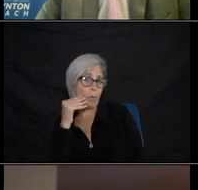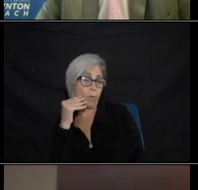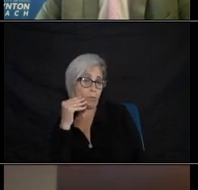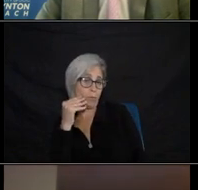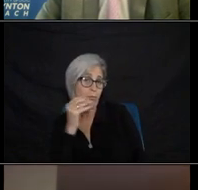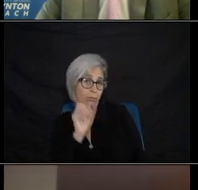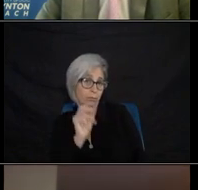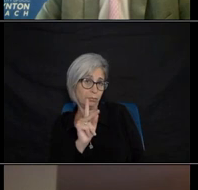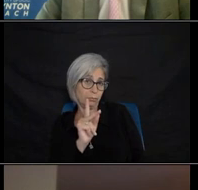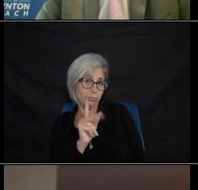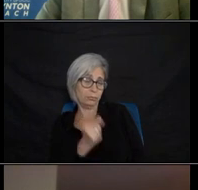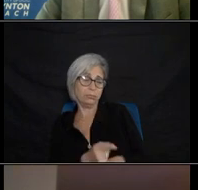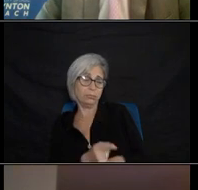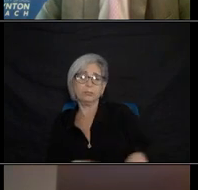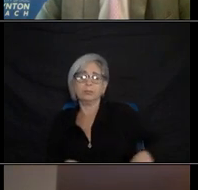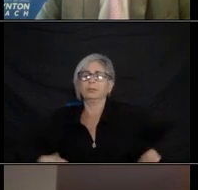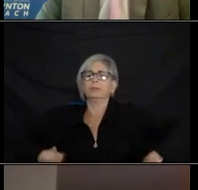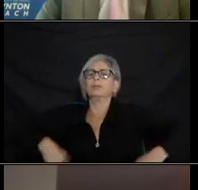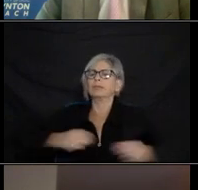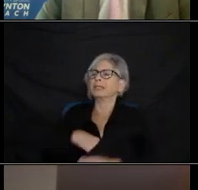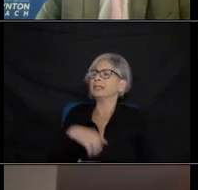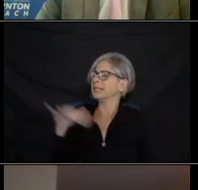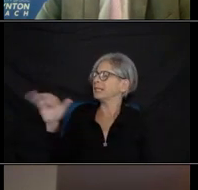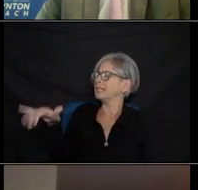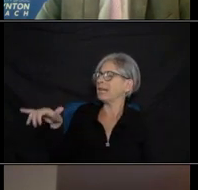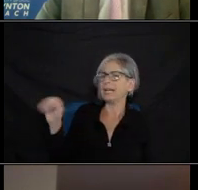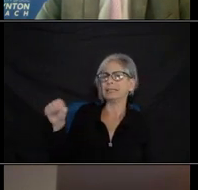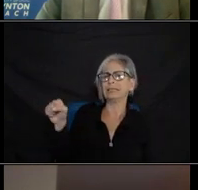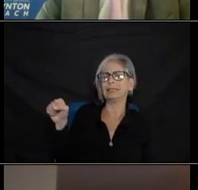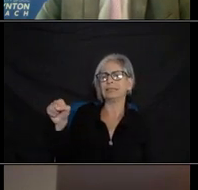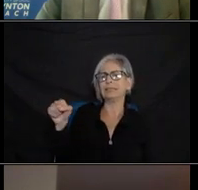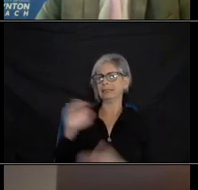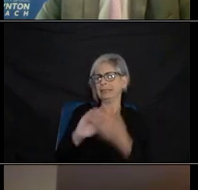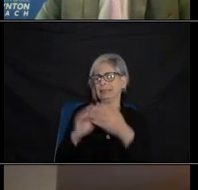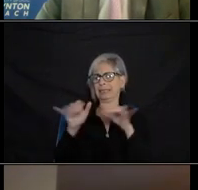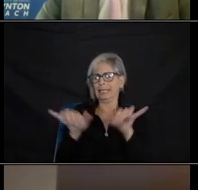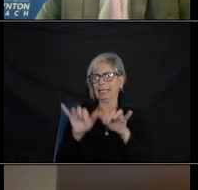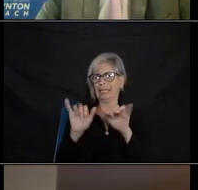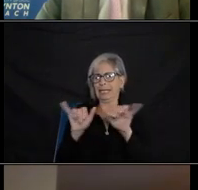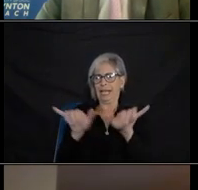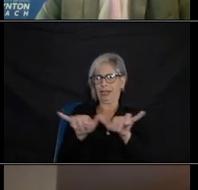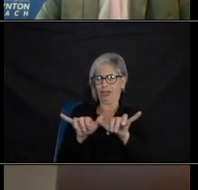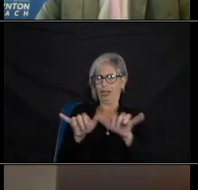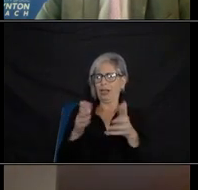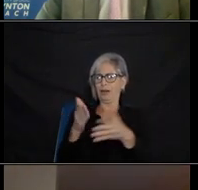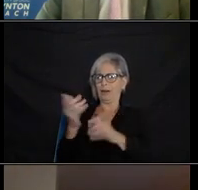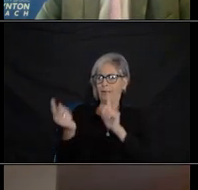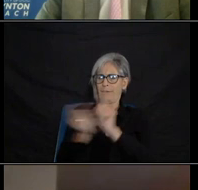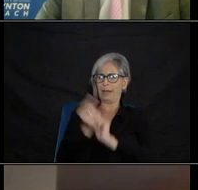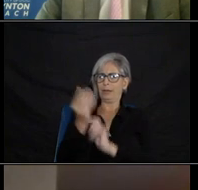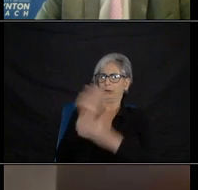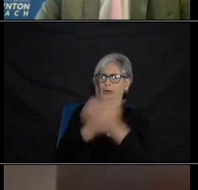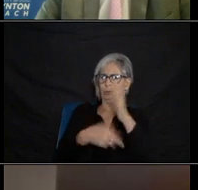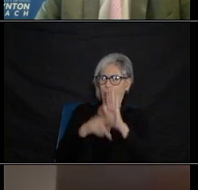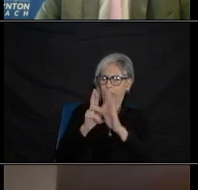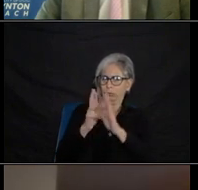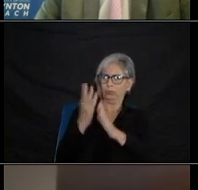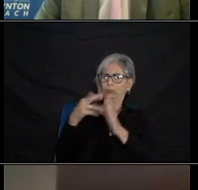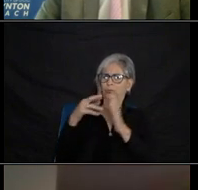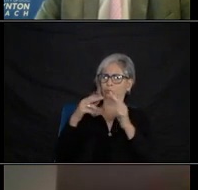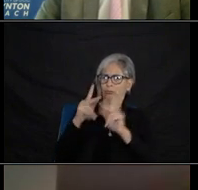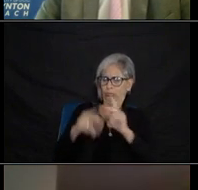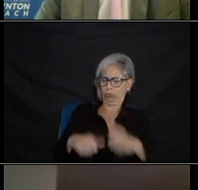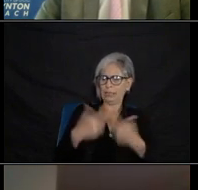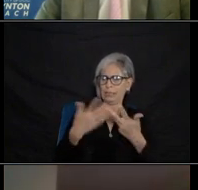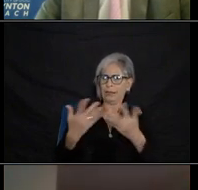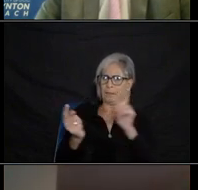availability. Yes, the city engineer has met with some of these residents, and yes,